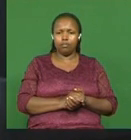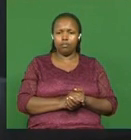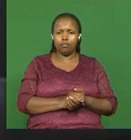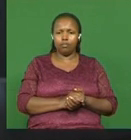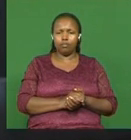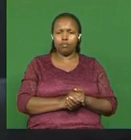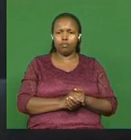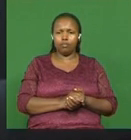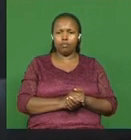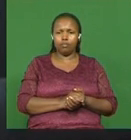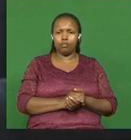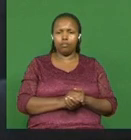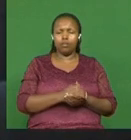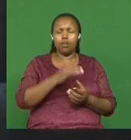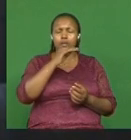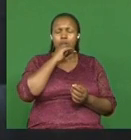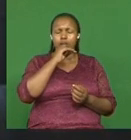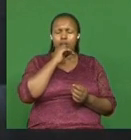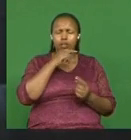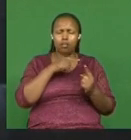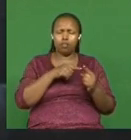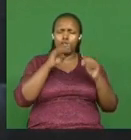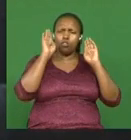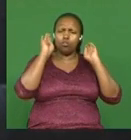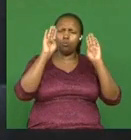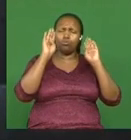tinzaba nasimanzi ebholeni kangwane